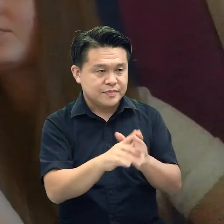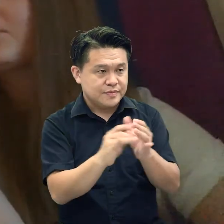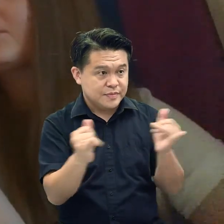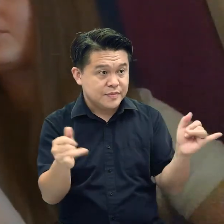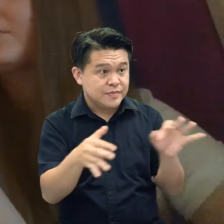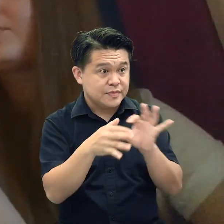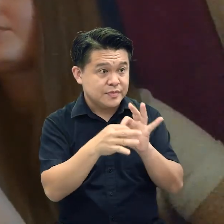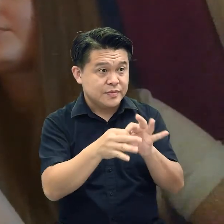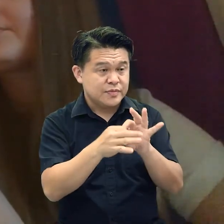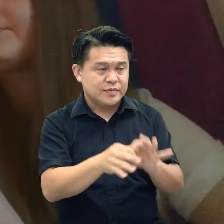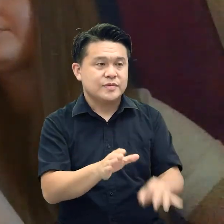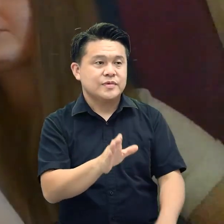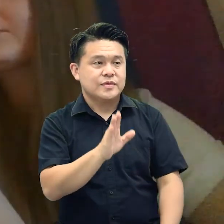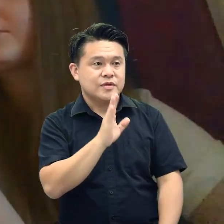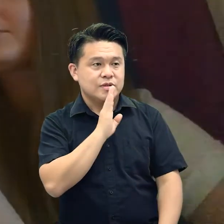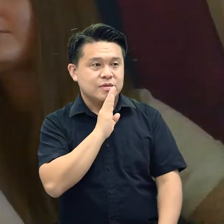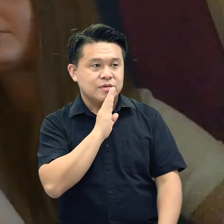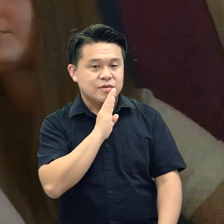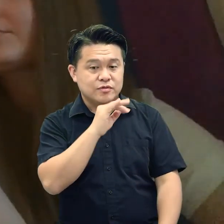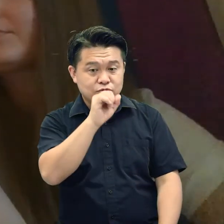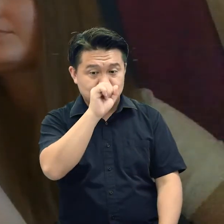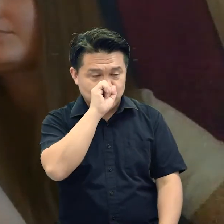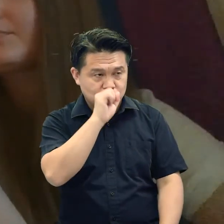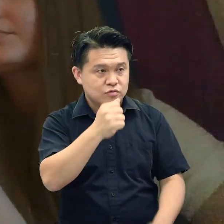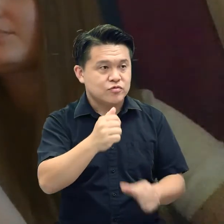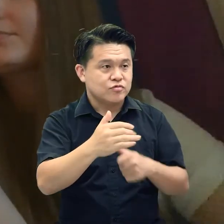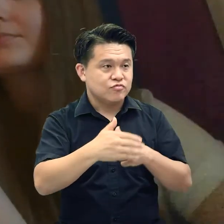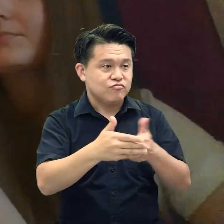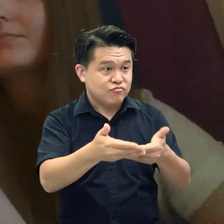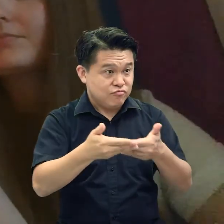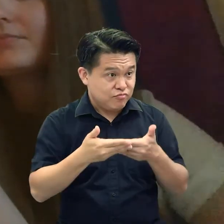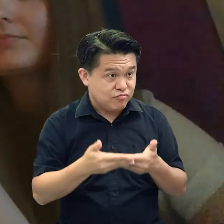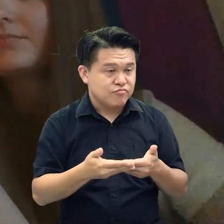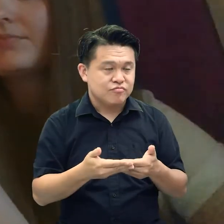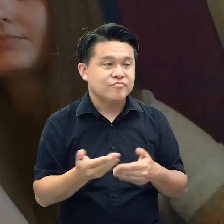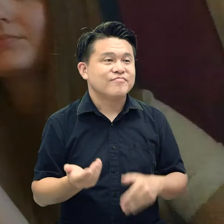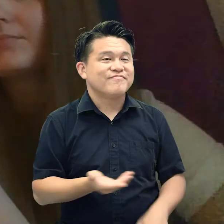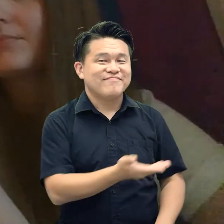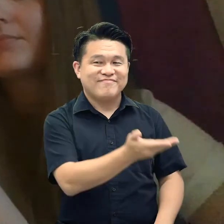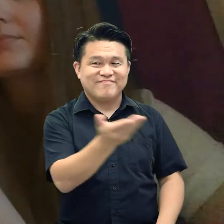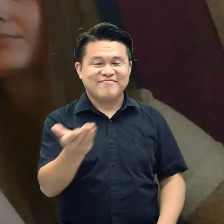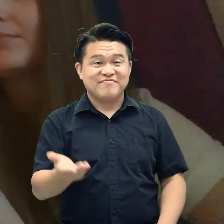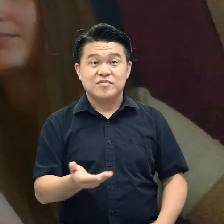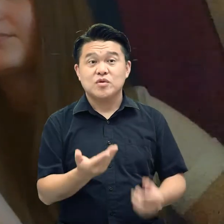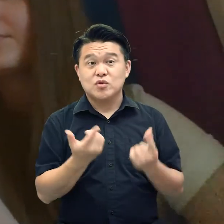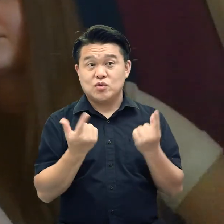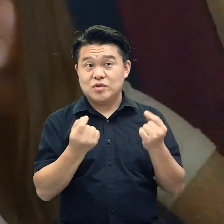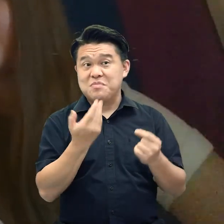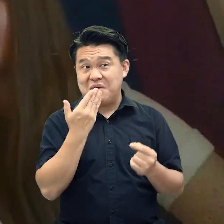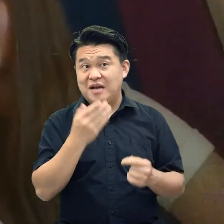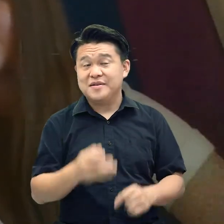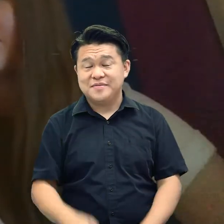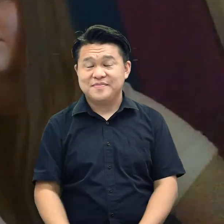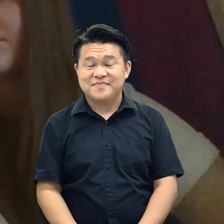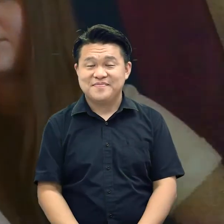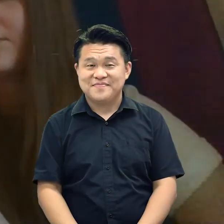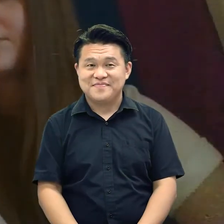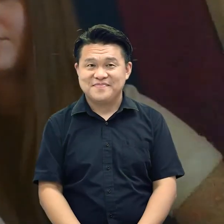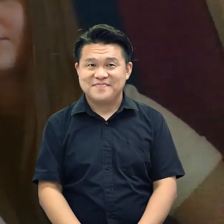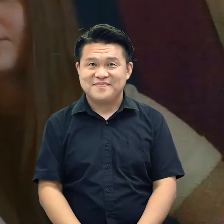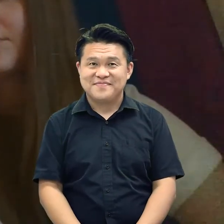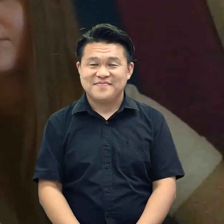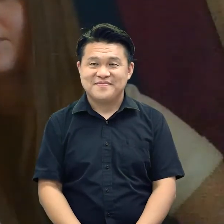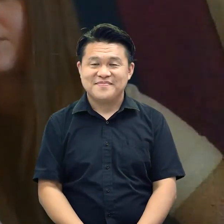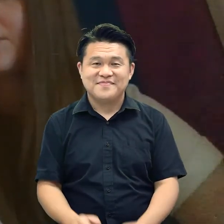it wasn't for her. And if I could find that kind of very nice,